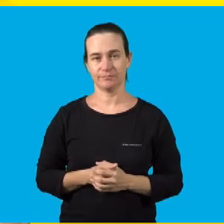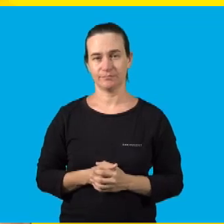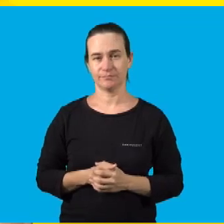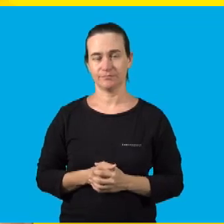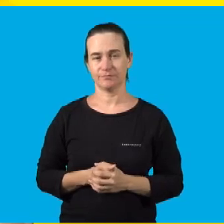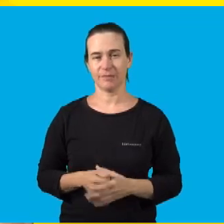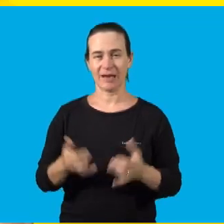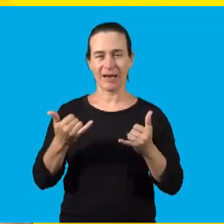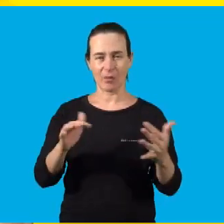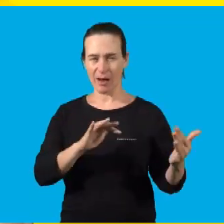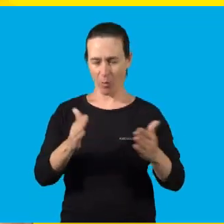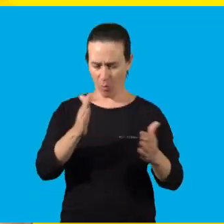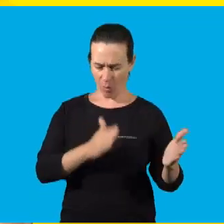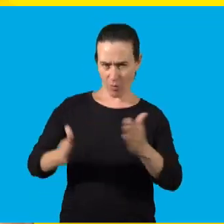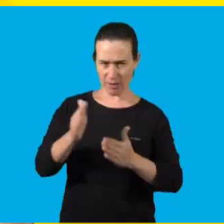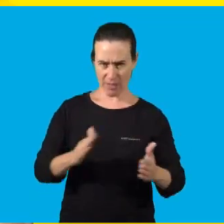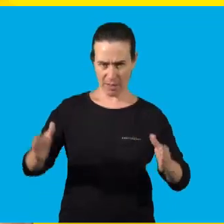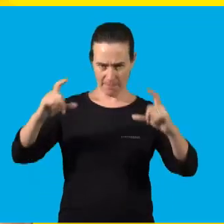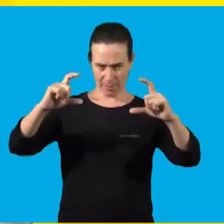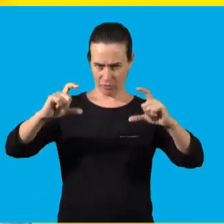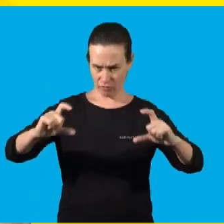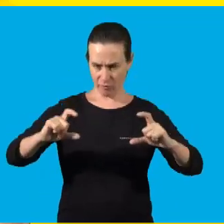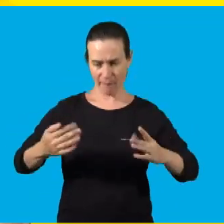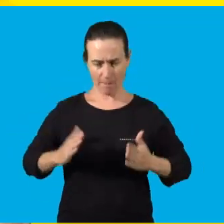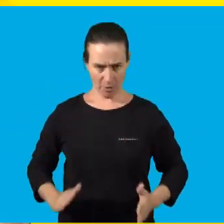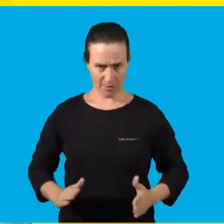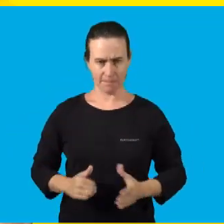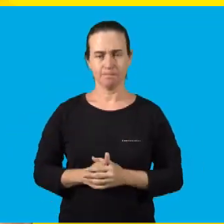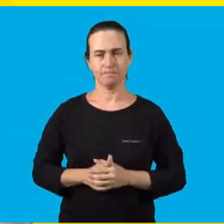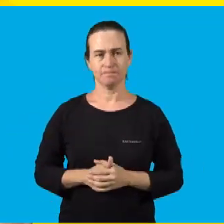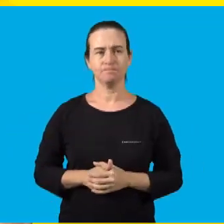Now, let's look at structuring a body paragraph.